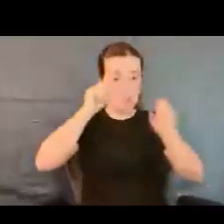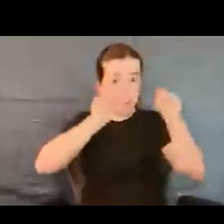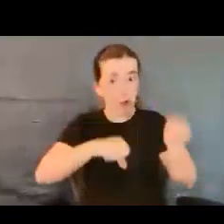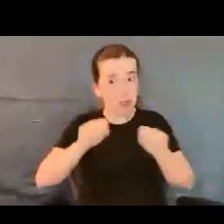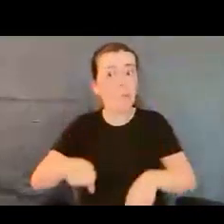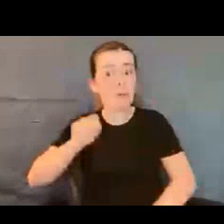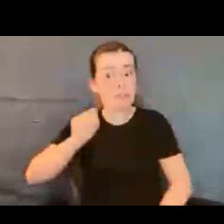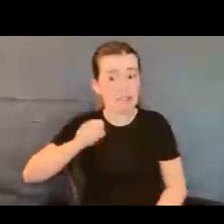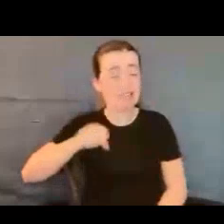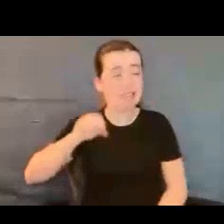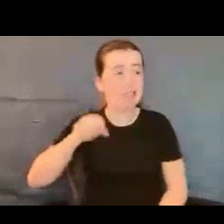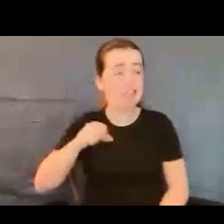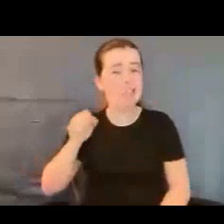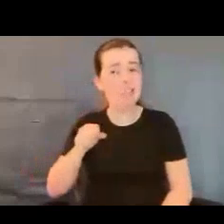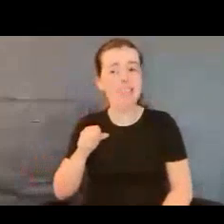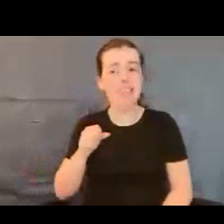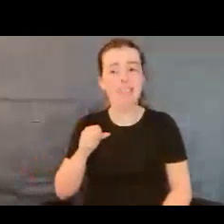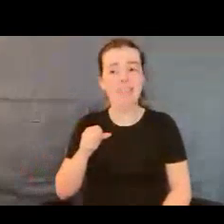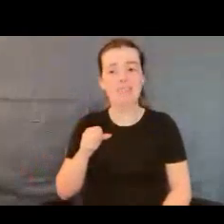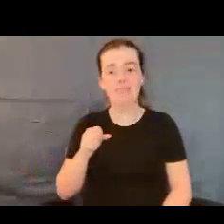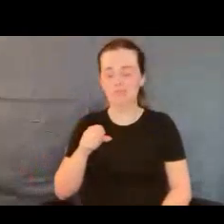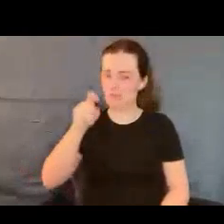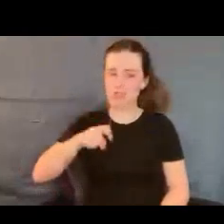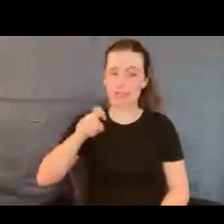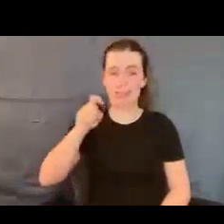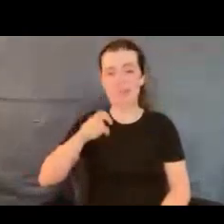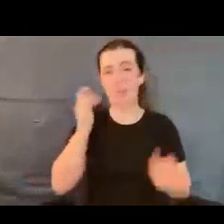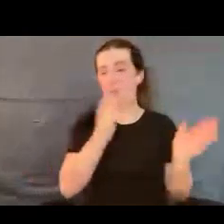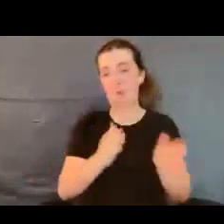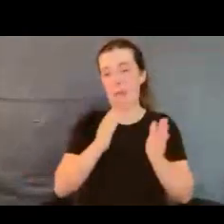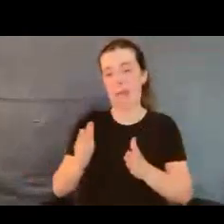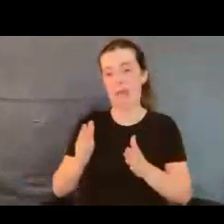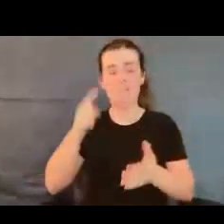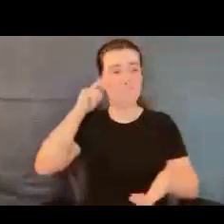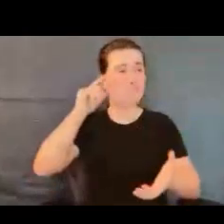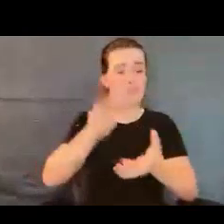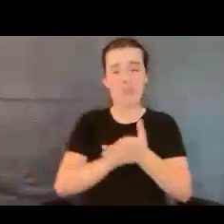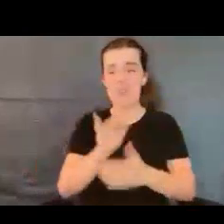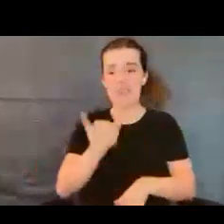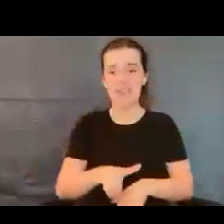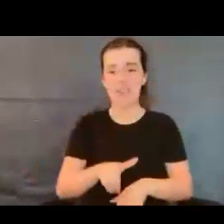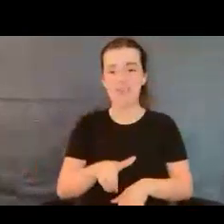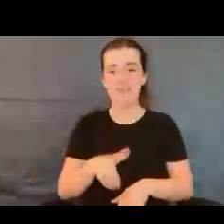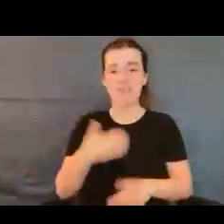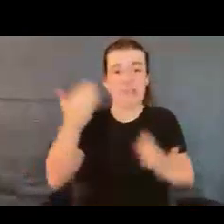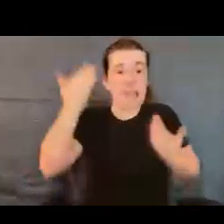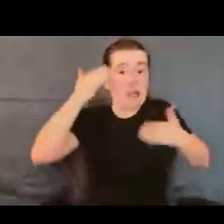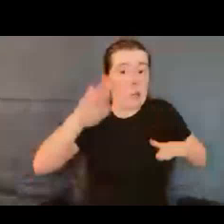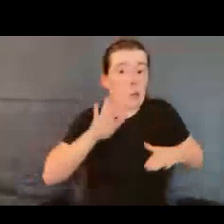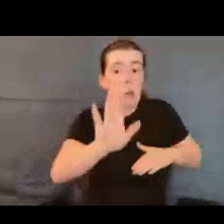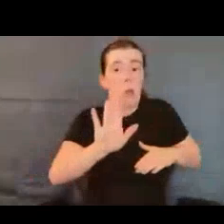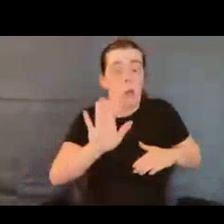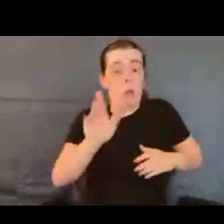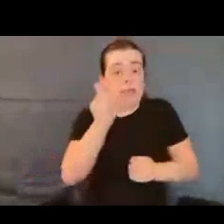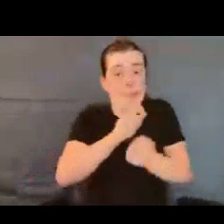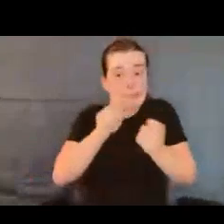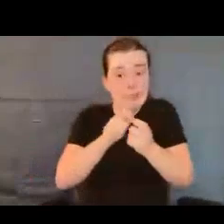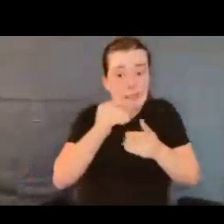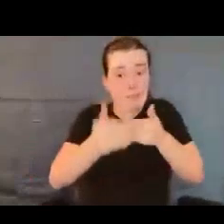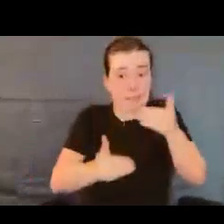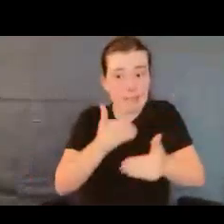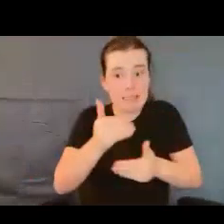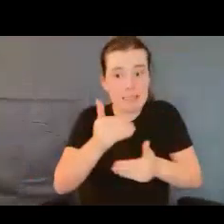finish. And you just have to prepare and believe in that. And I don't know exactly your specific pacing, but there's 13 hours